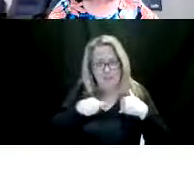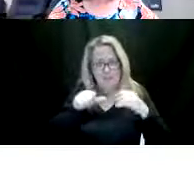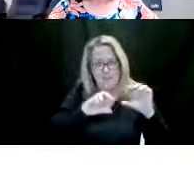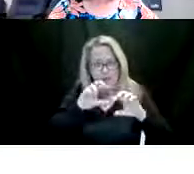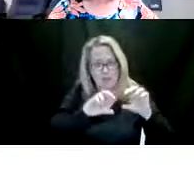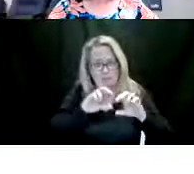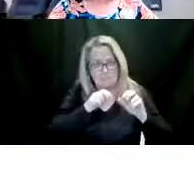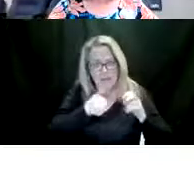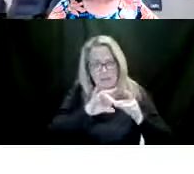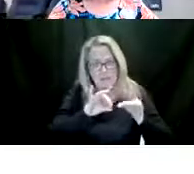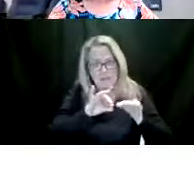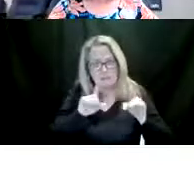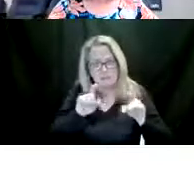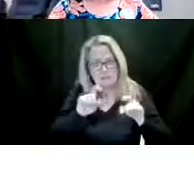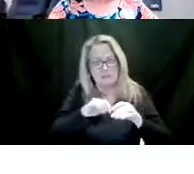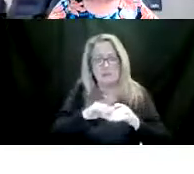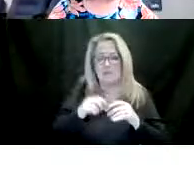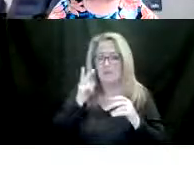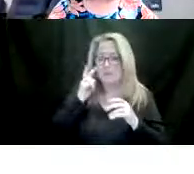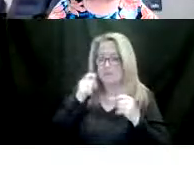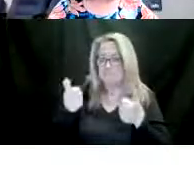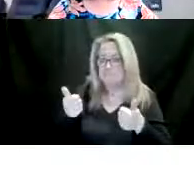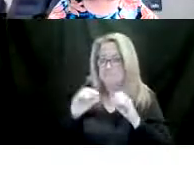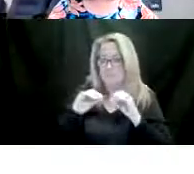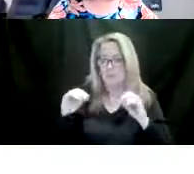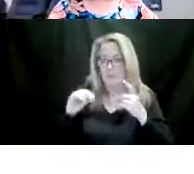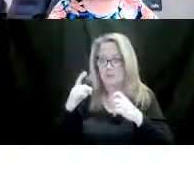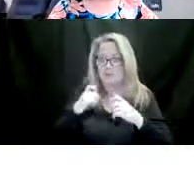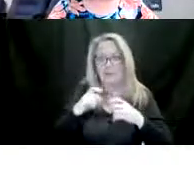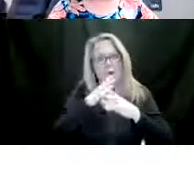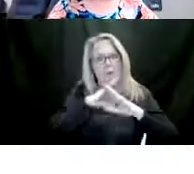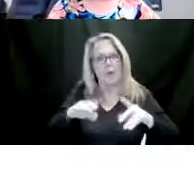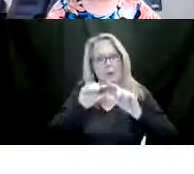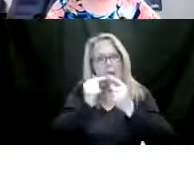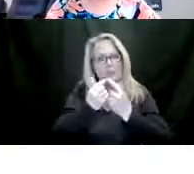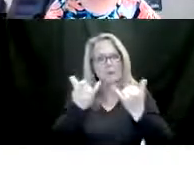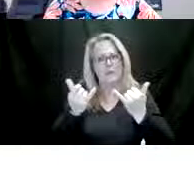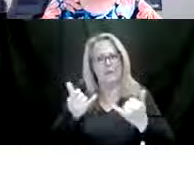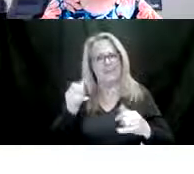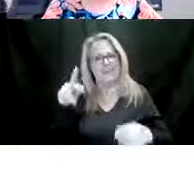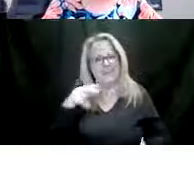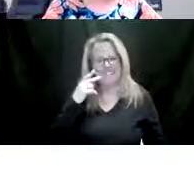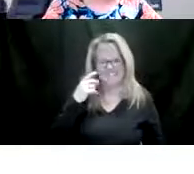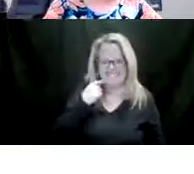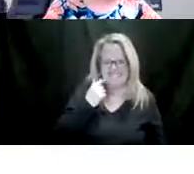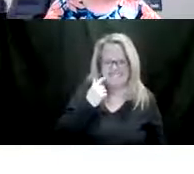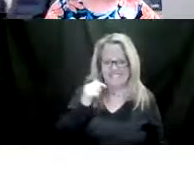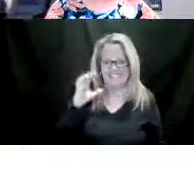chats? Are we good? We're good. There were no questions. Very quiet group today. Okay, that's